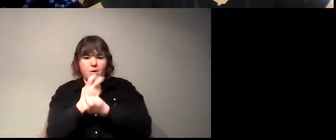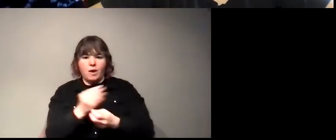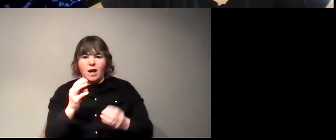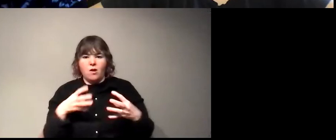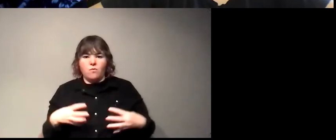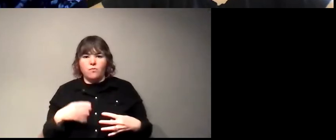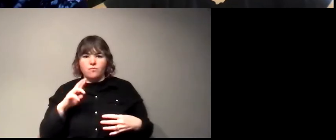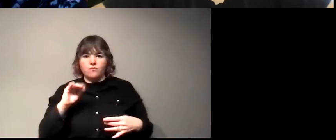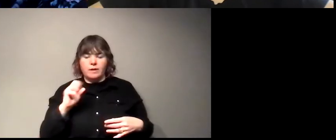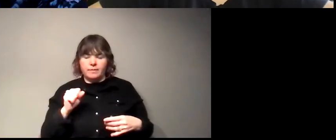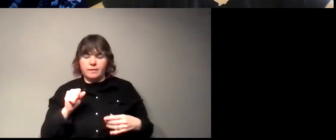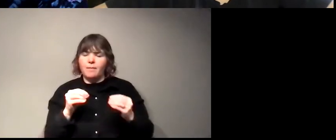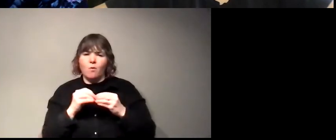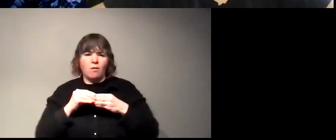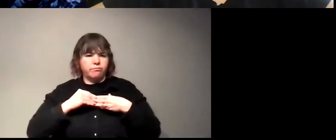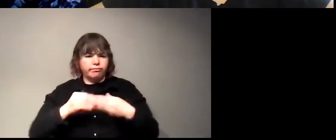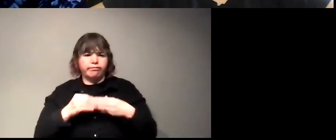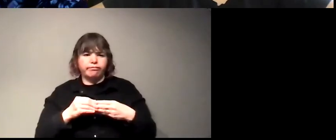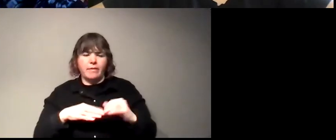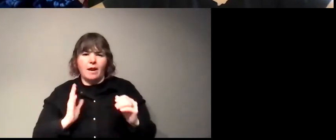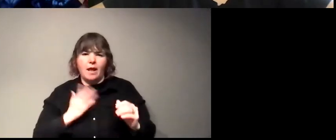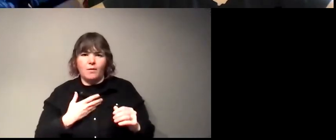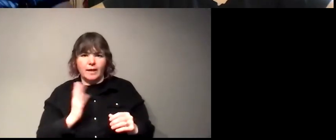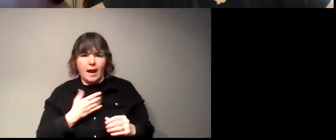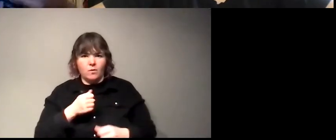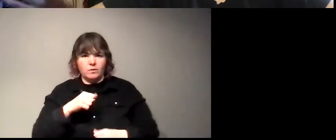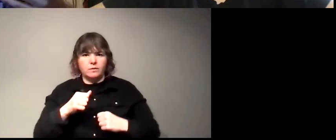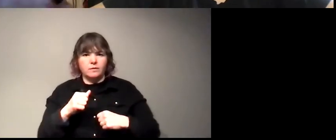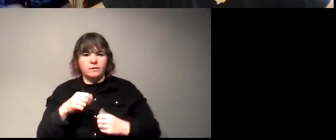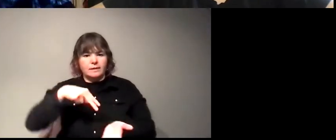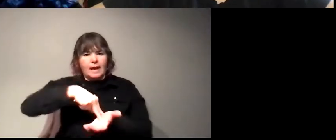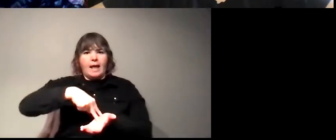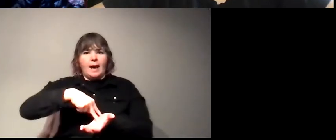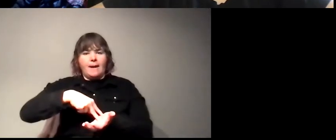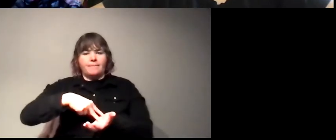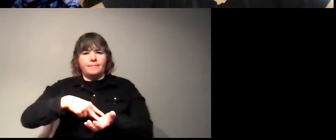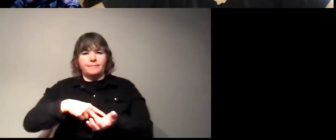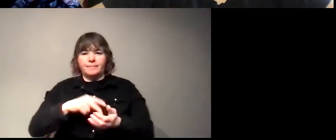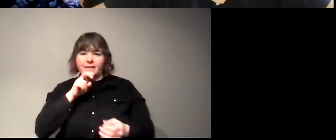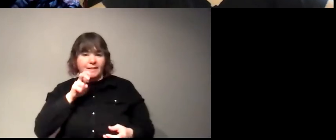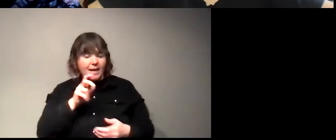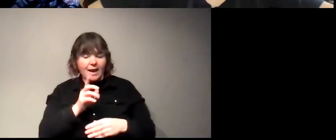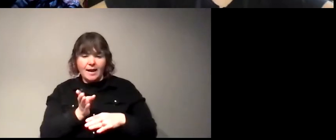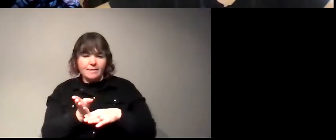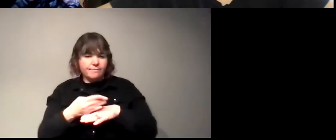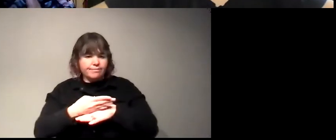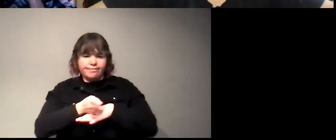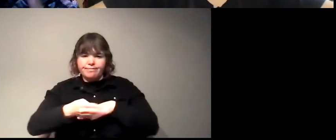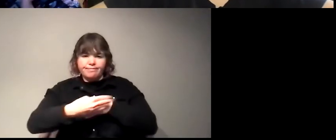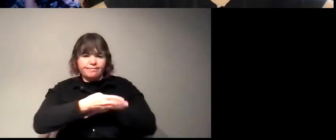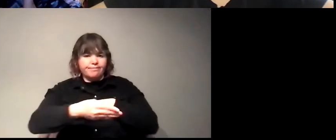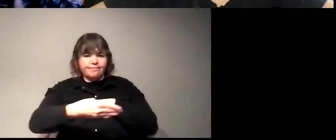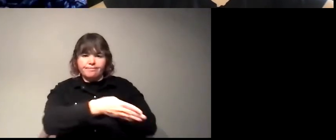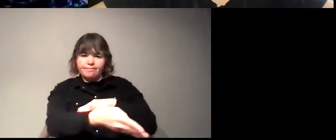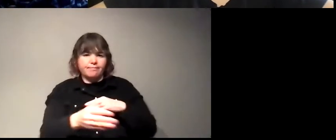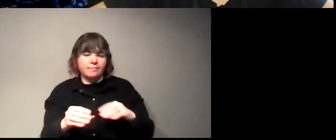more flexible than ours because ours is built to support our body while we're standing up. A snake, however, to be able to